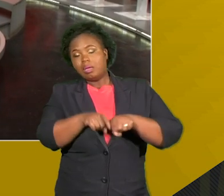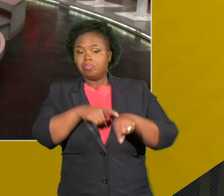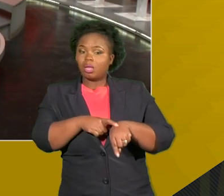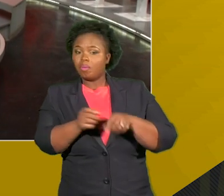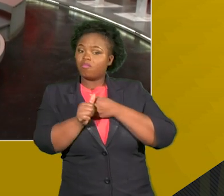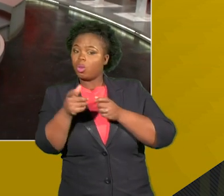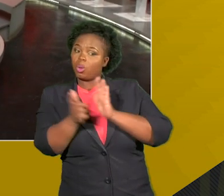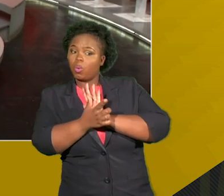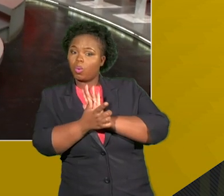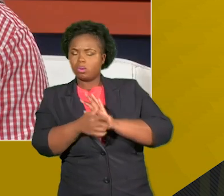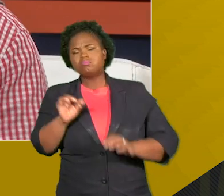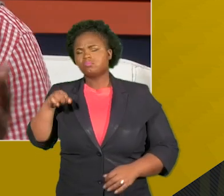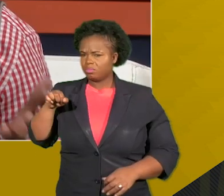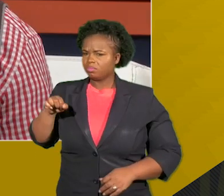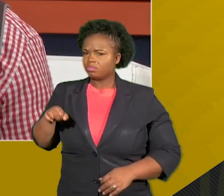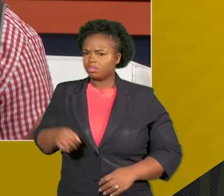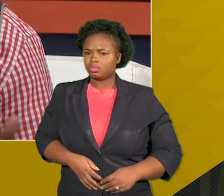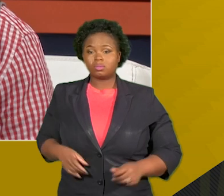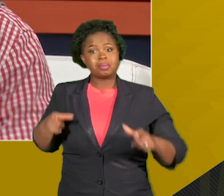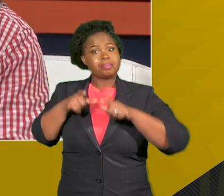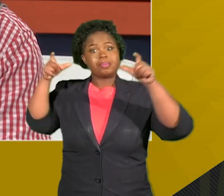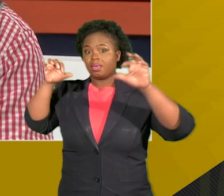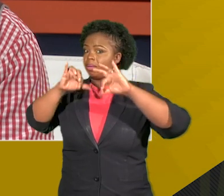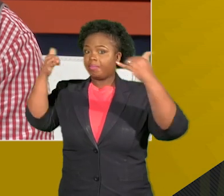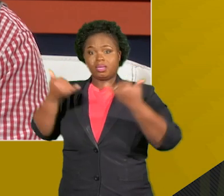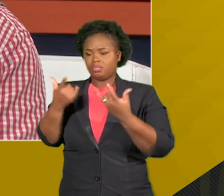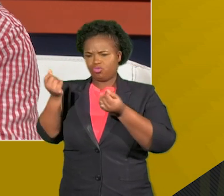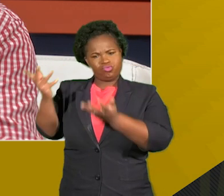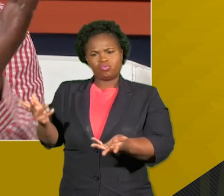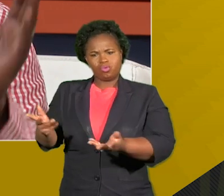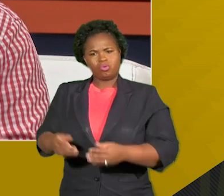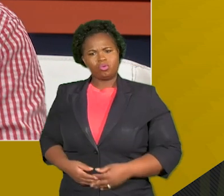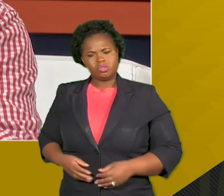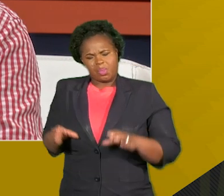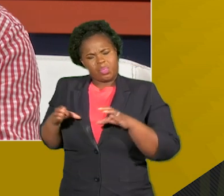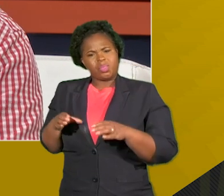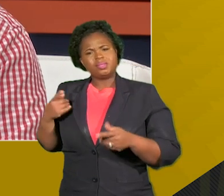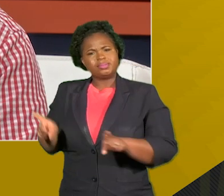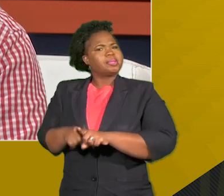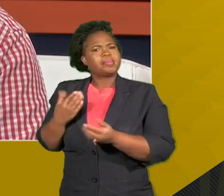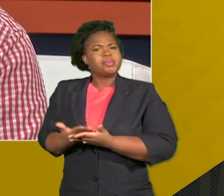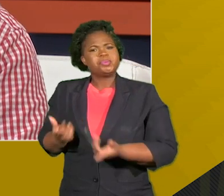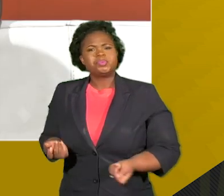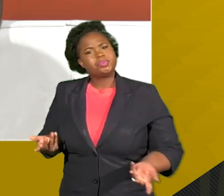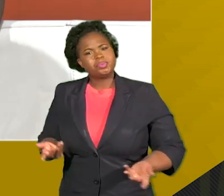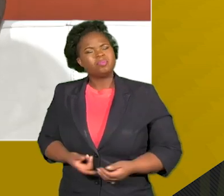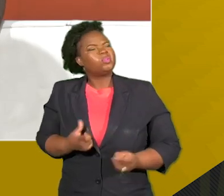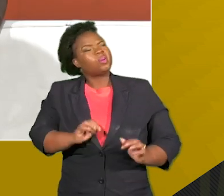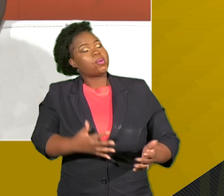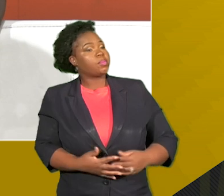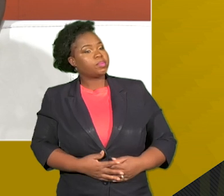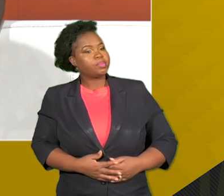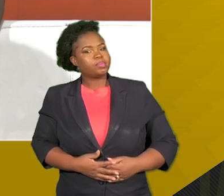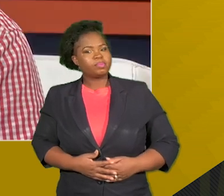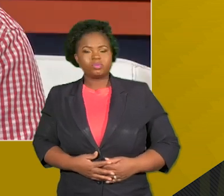the law. Oh yes, if big entities have done it, then why can't small entities? Bayenza kanjani? Yeah,